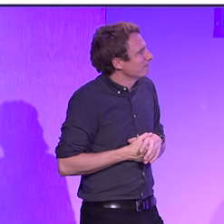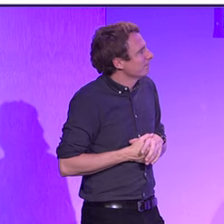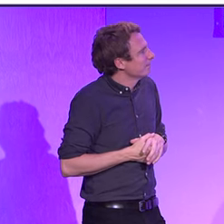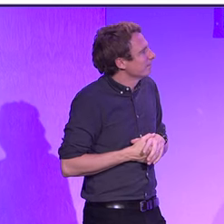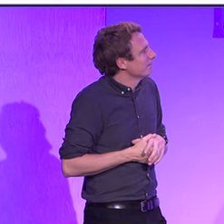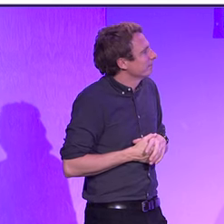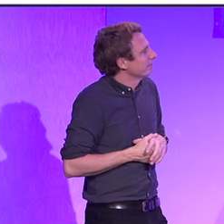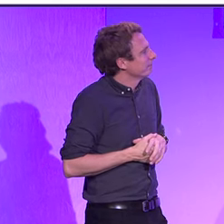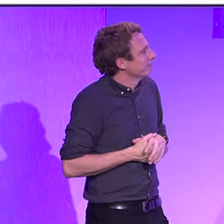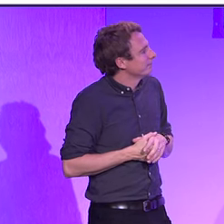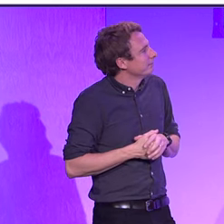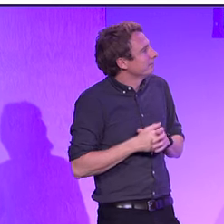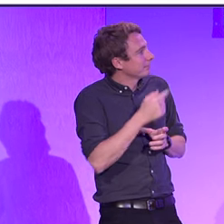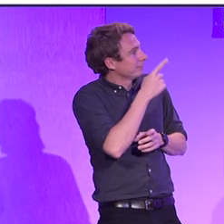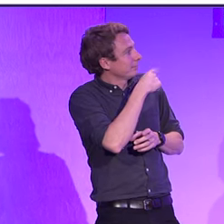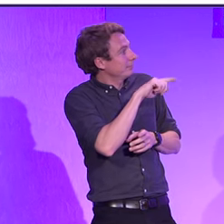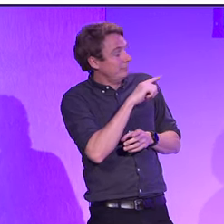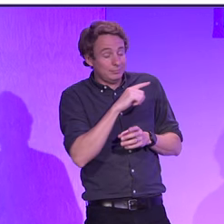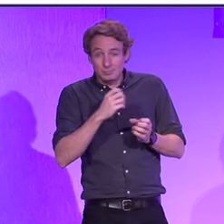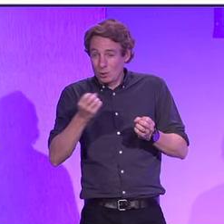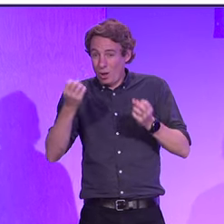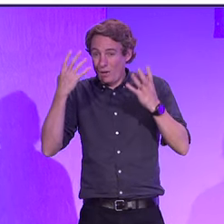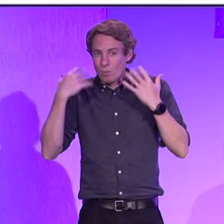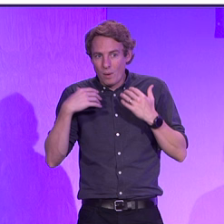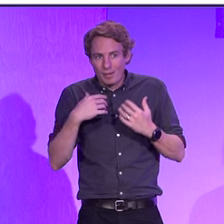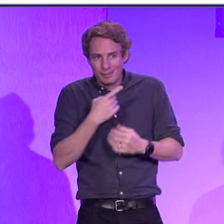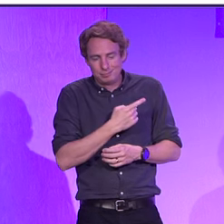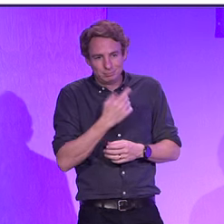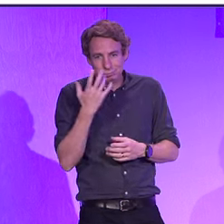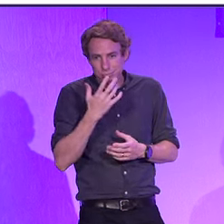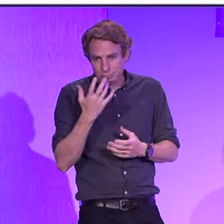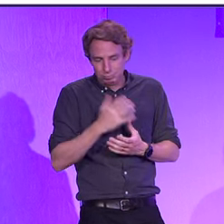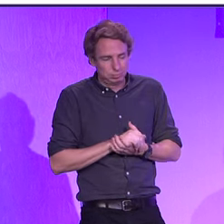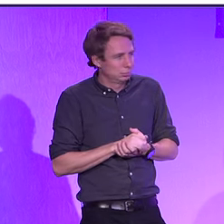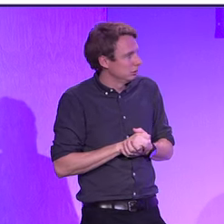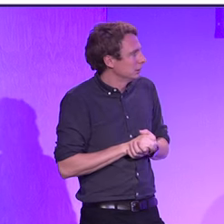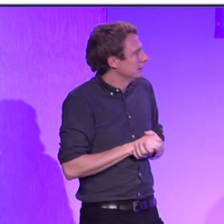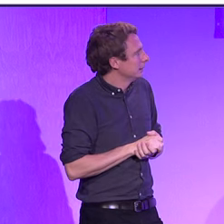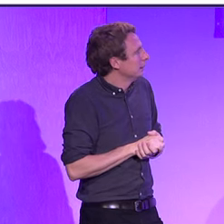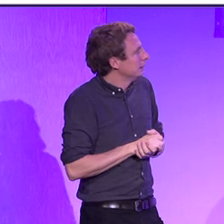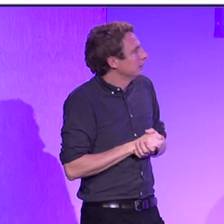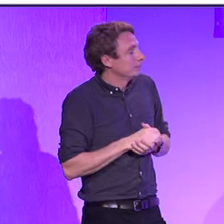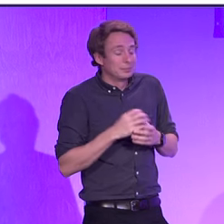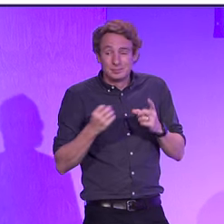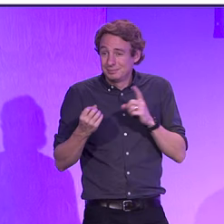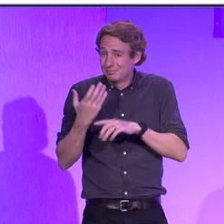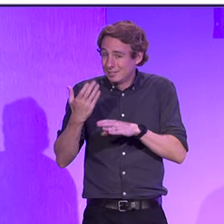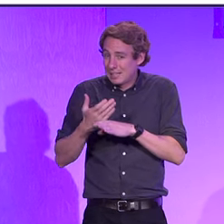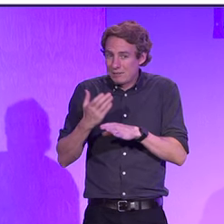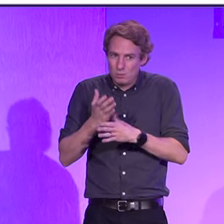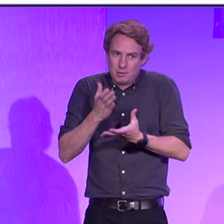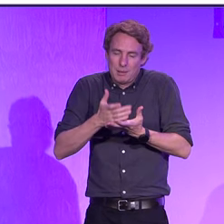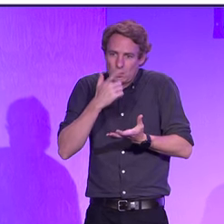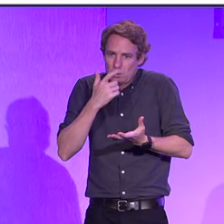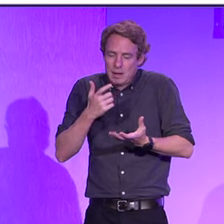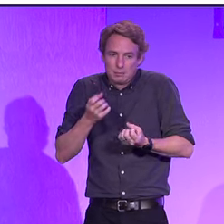Okay, so here's another little diagram with a bunch of tools to overwhelm you with. There's a lot going on, right? So, you know, DevOps, it can be